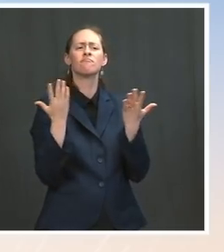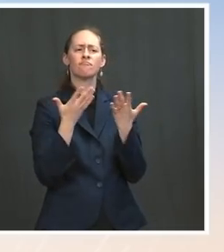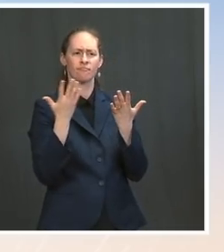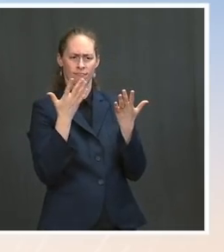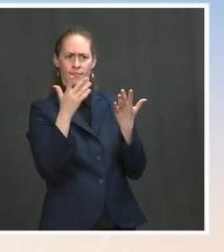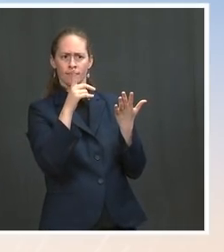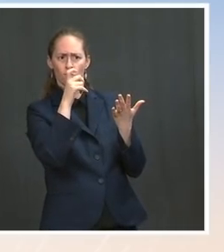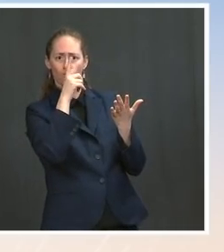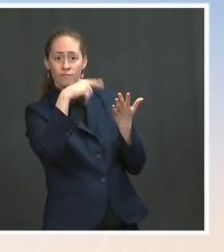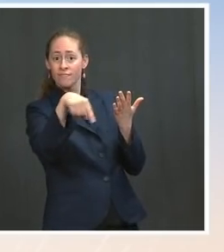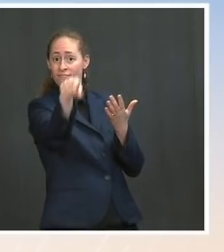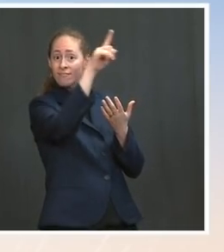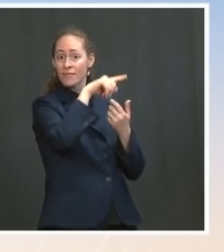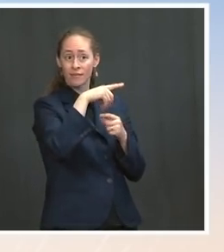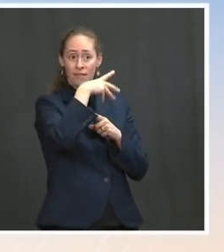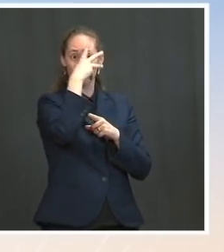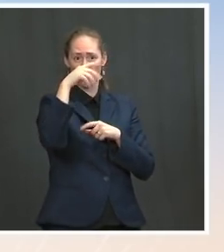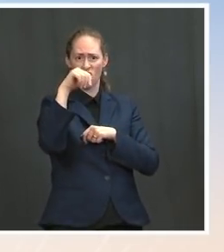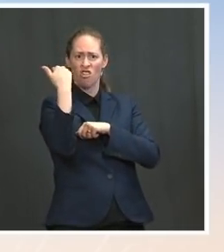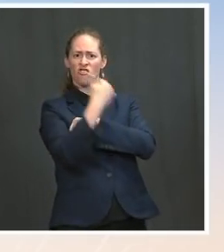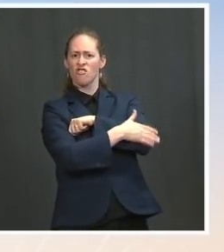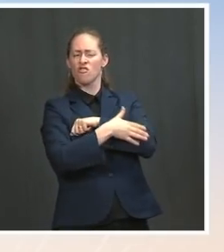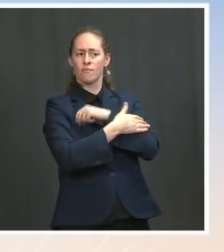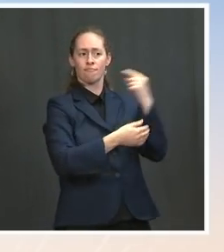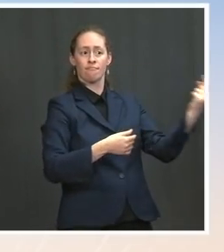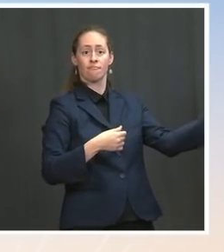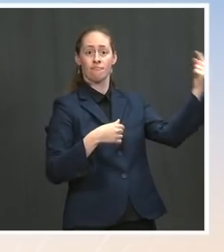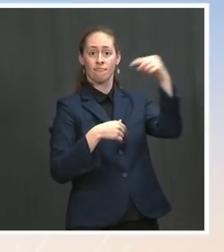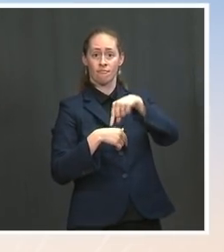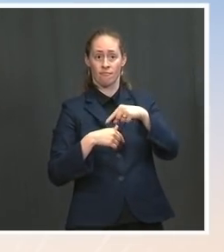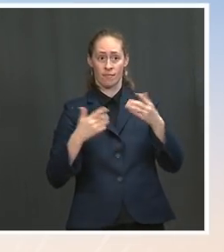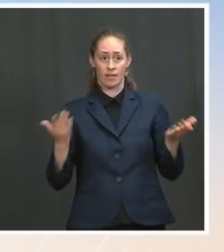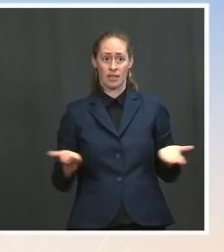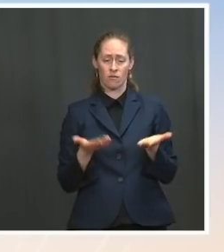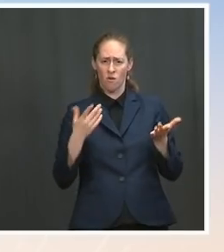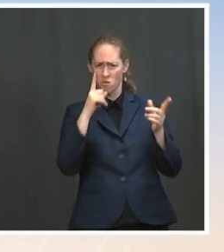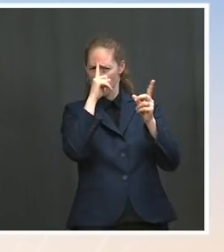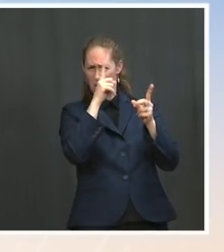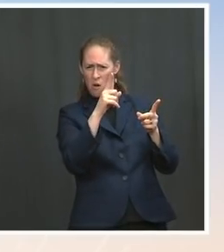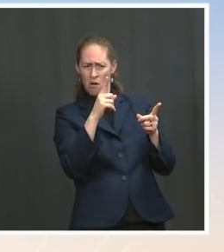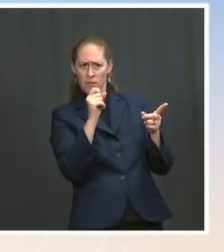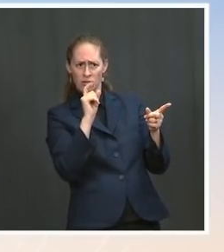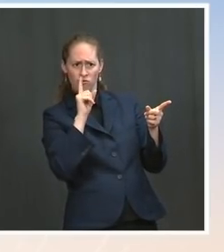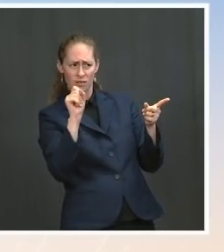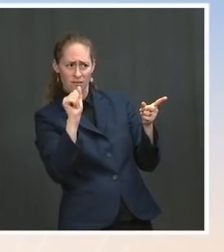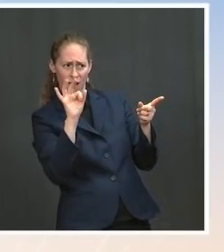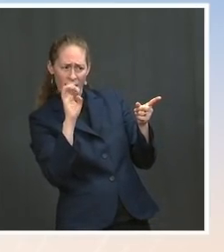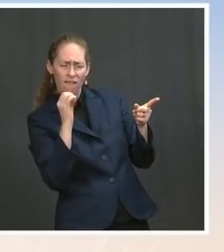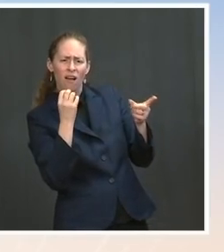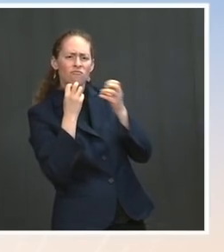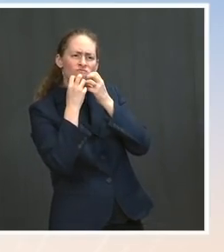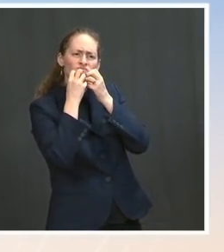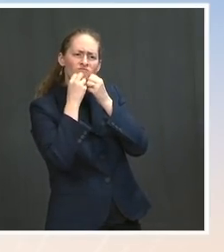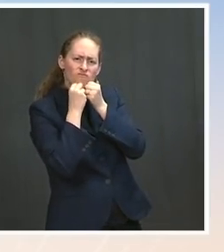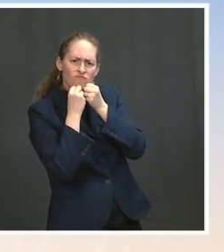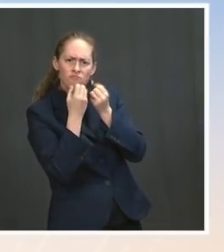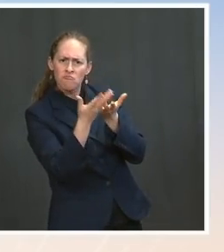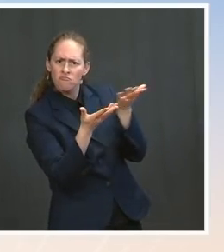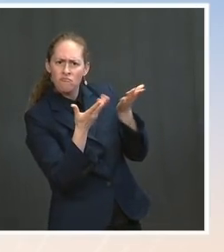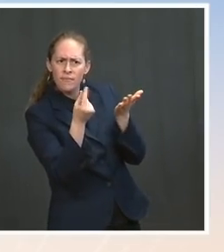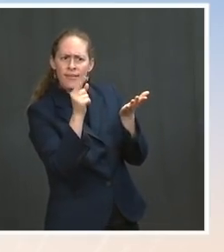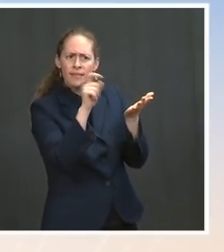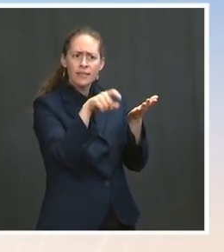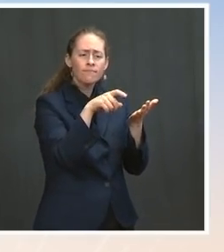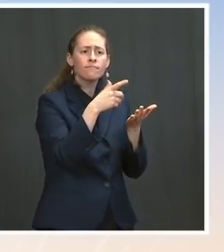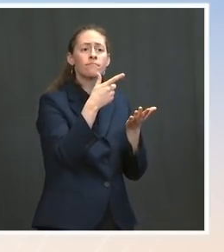state health departments. That's how they are distributed, based on availability and the state's vaccine implementation plan. So that's where they